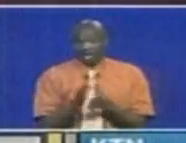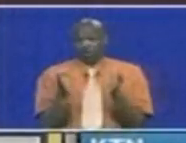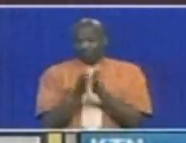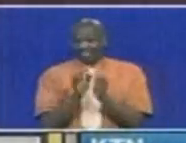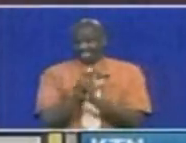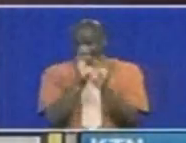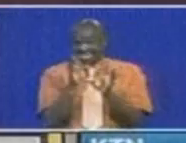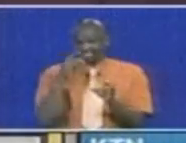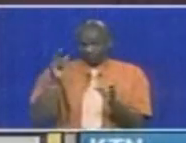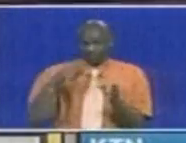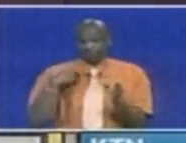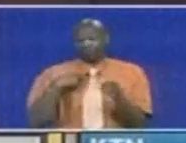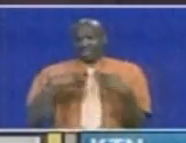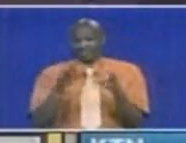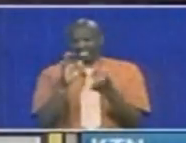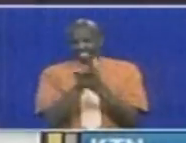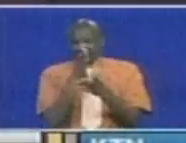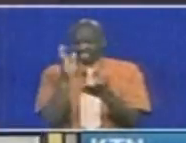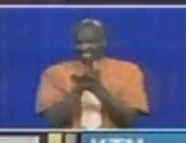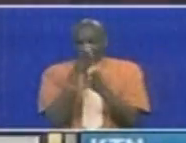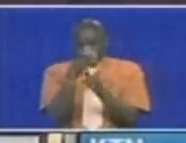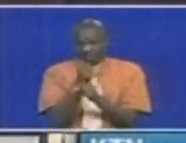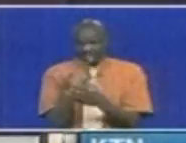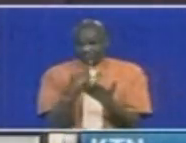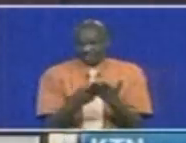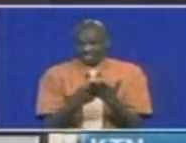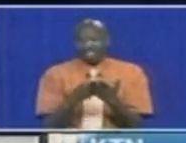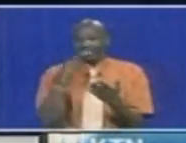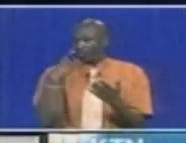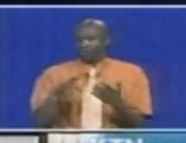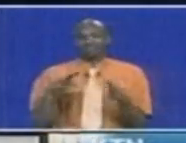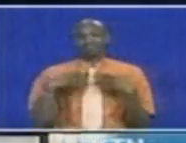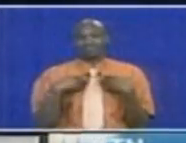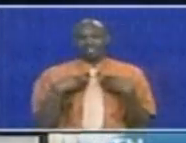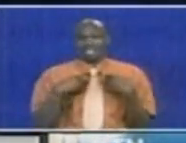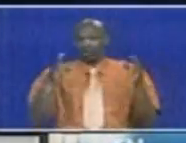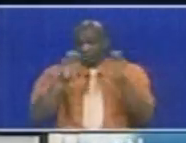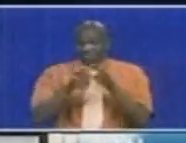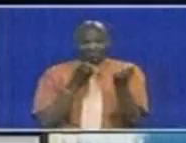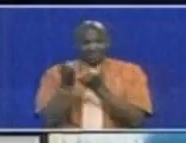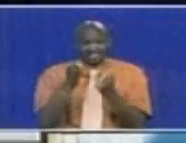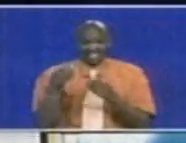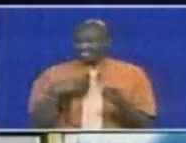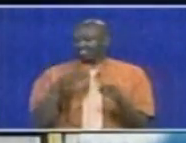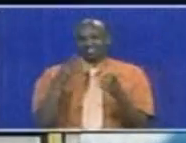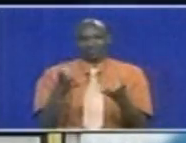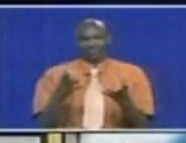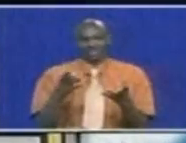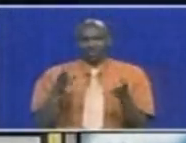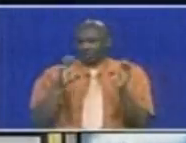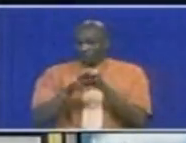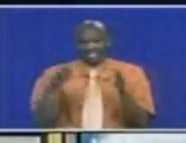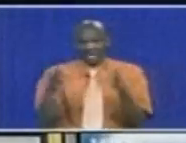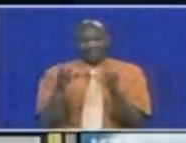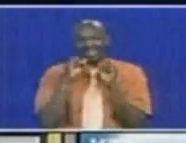of exit from its anchor shareholder, the local unit is refuting the claims. Closing in business is not an option. You are not closing the company,